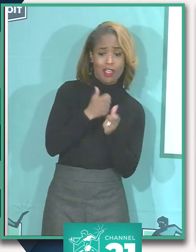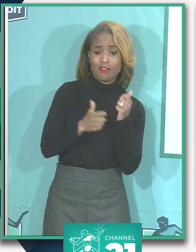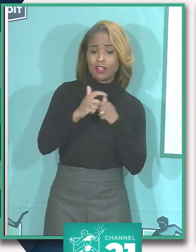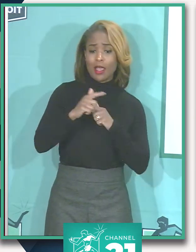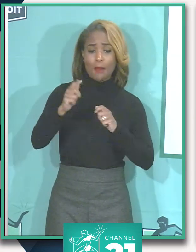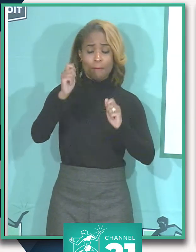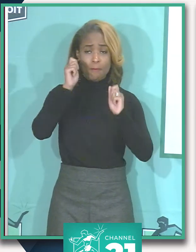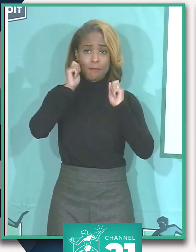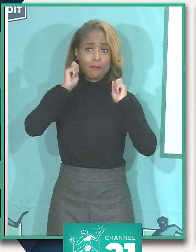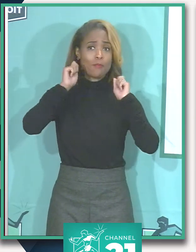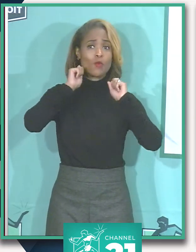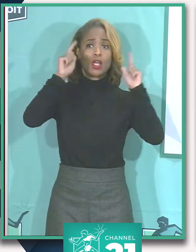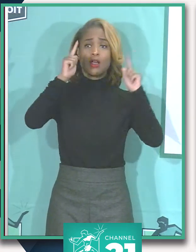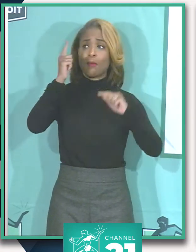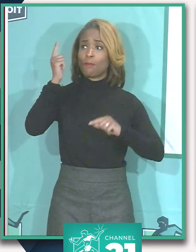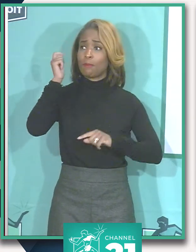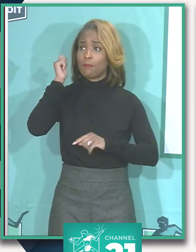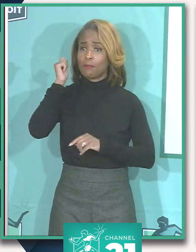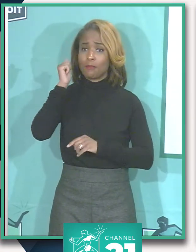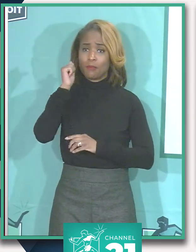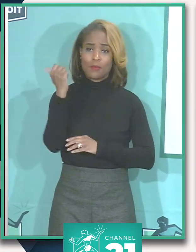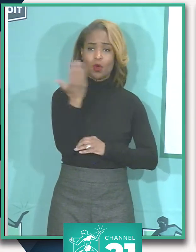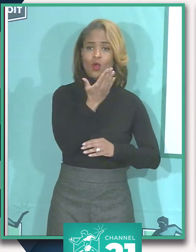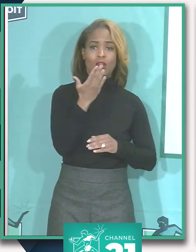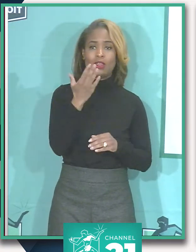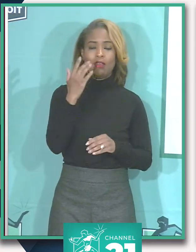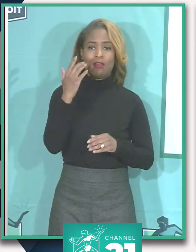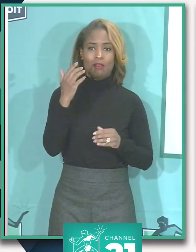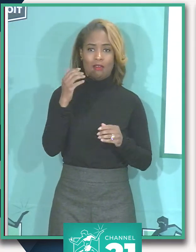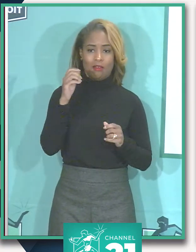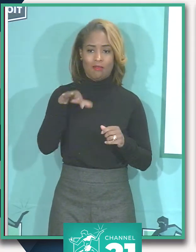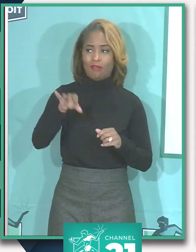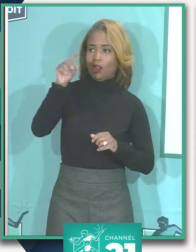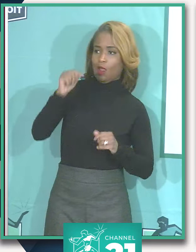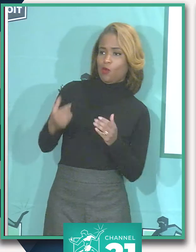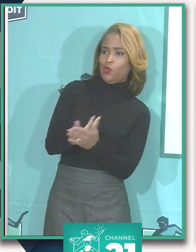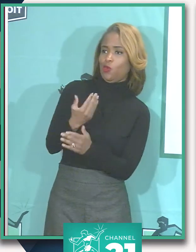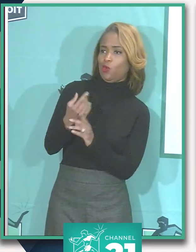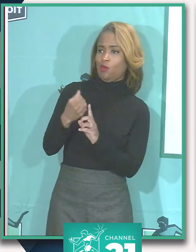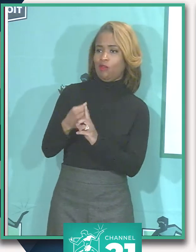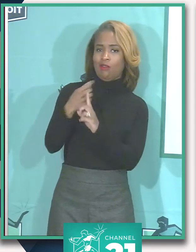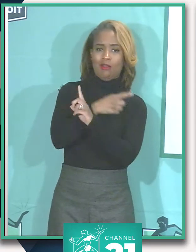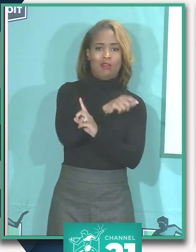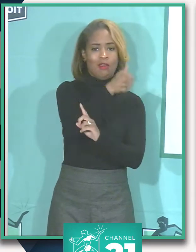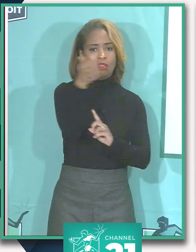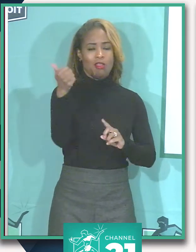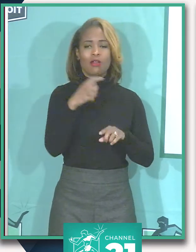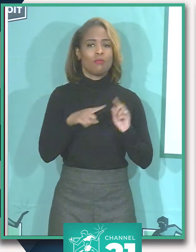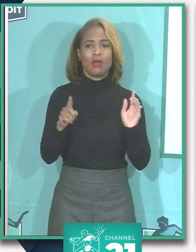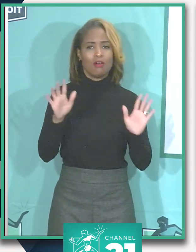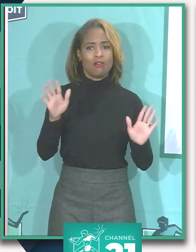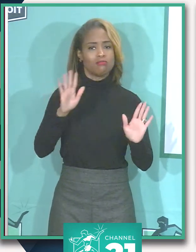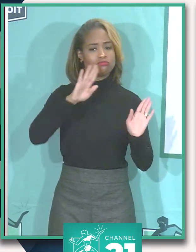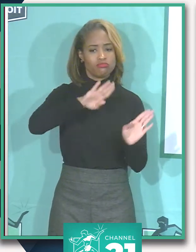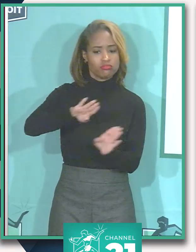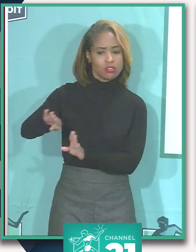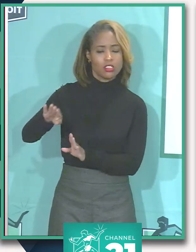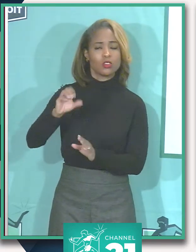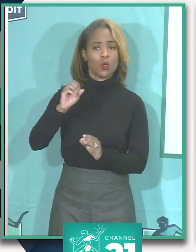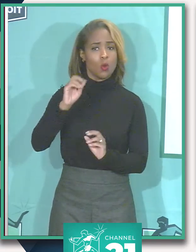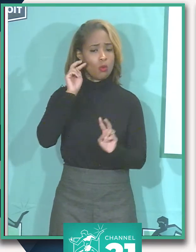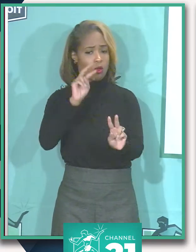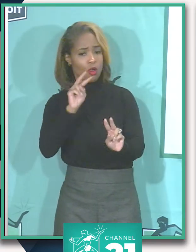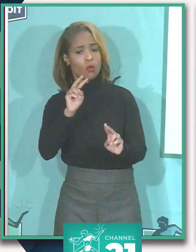there's a new variant. So, I don't think we're out of the woods. So, I do look forward to the fare box opening back